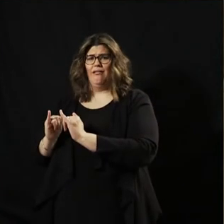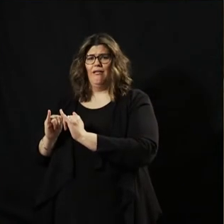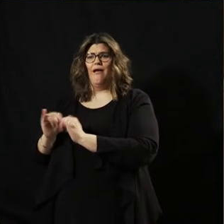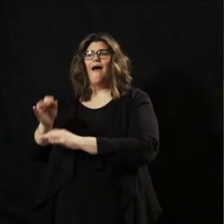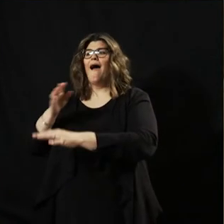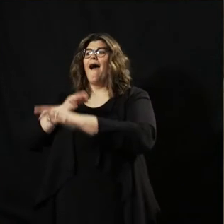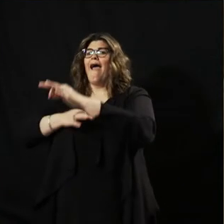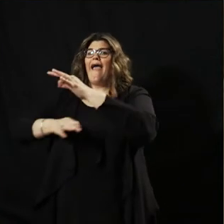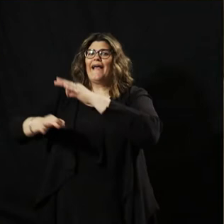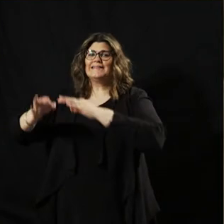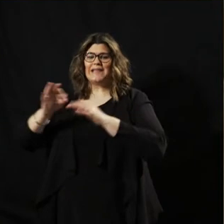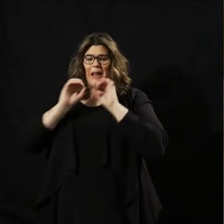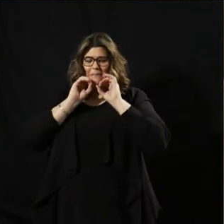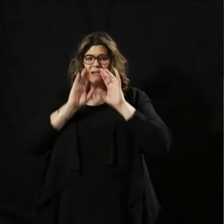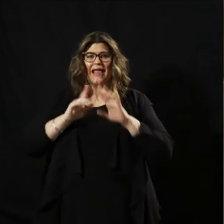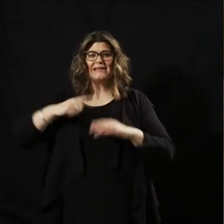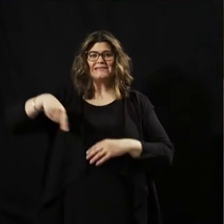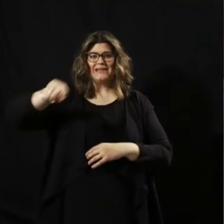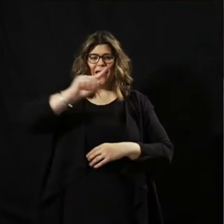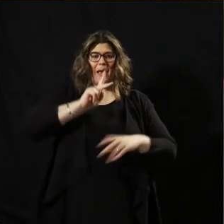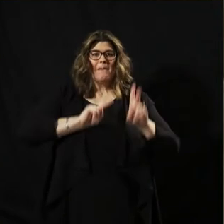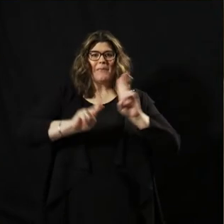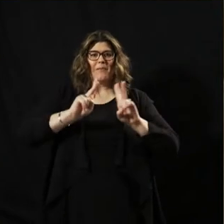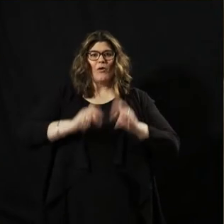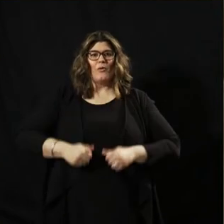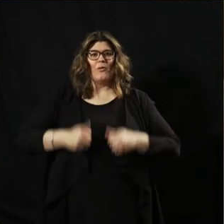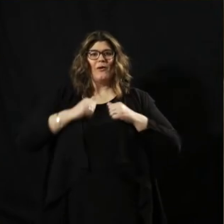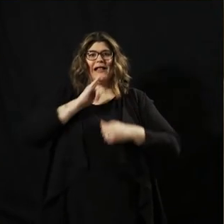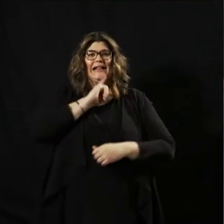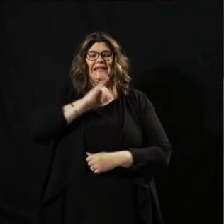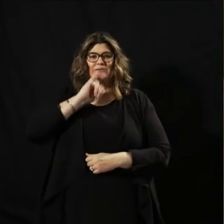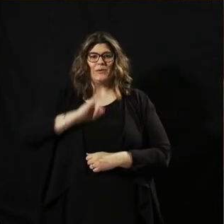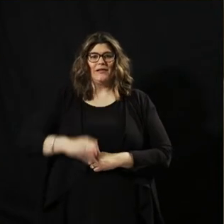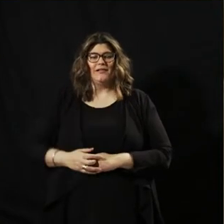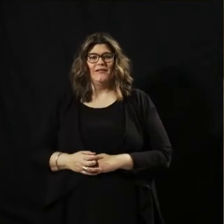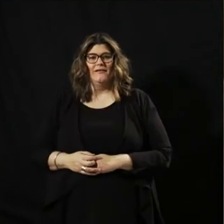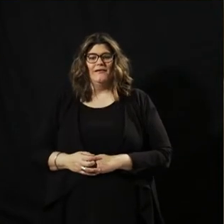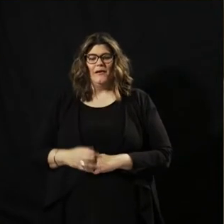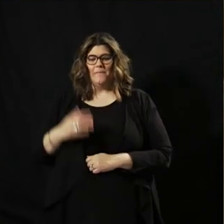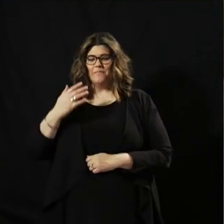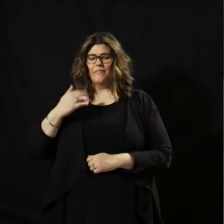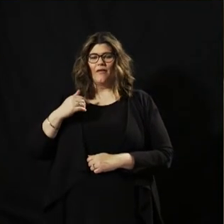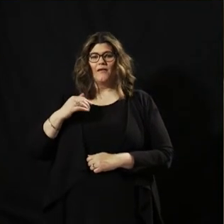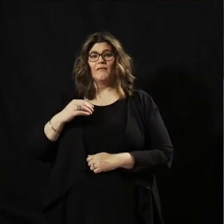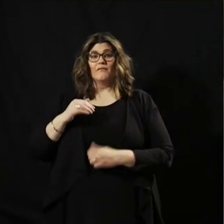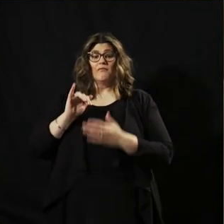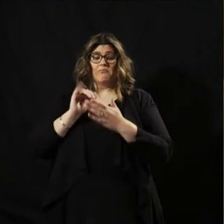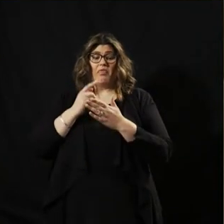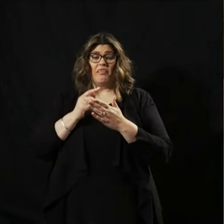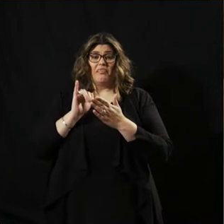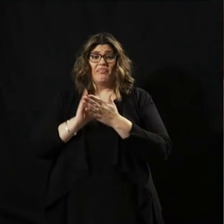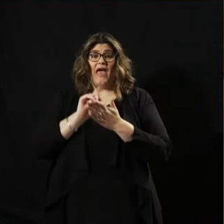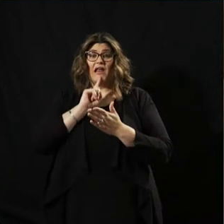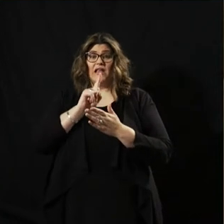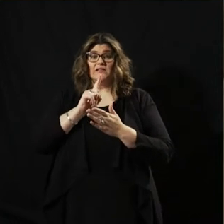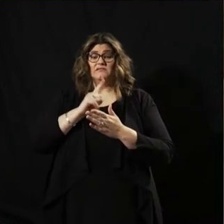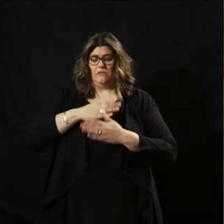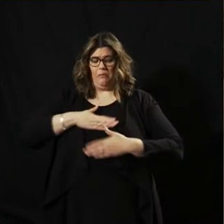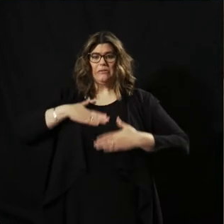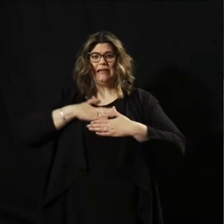Blessed are we, O Israel. For what pleases God is known to